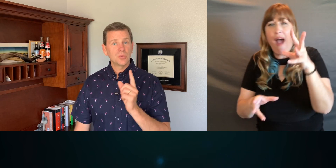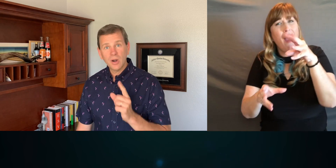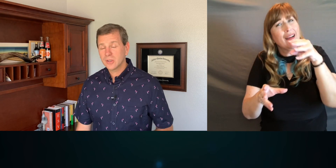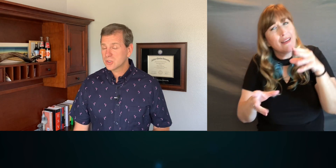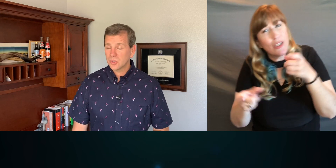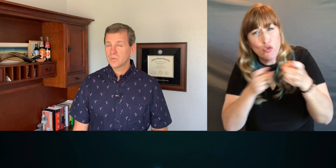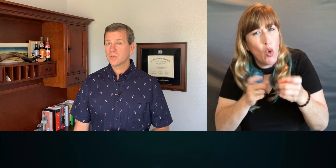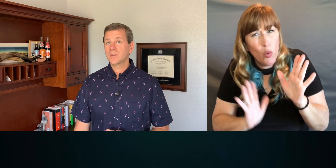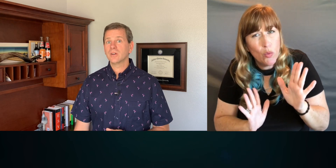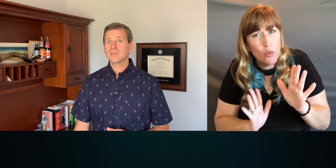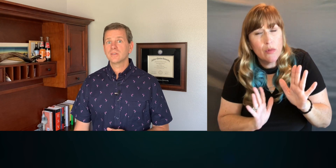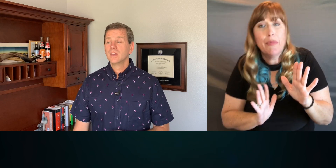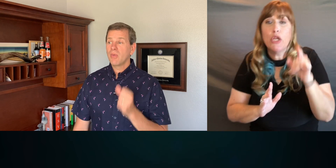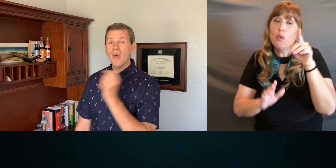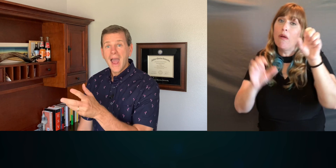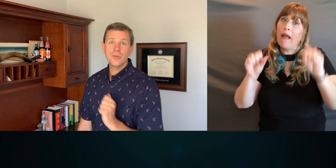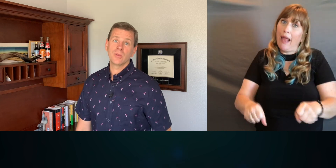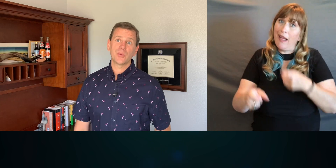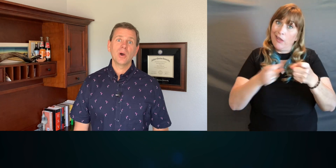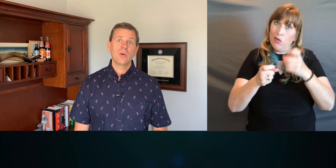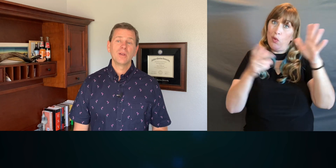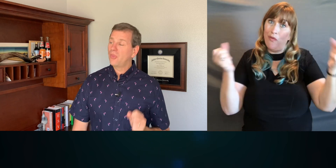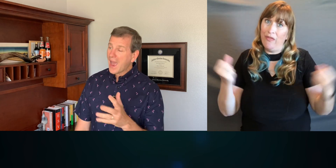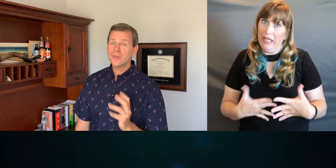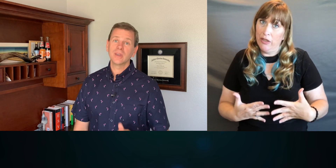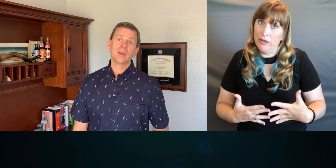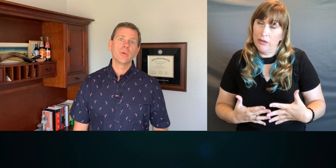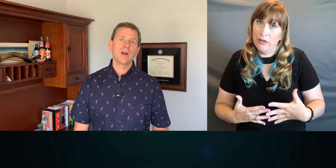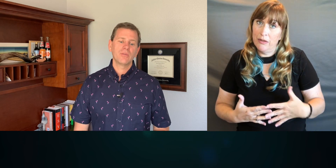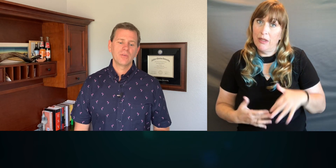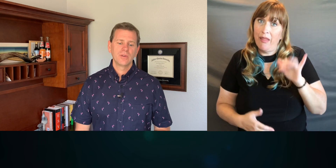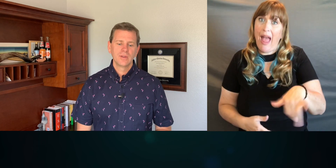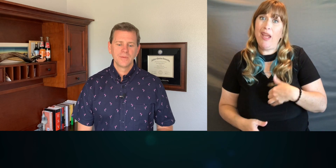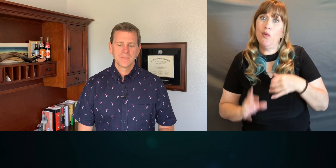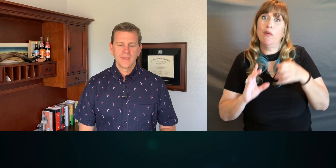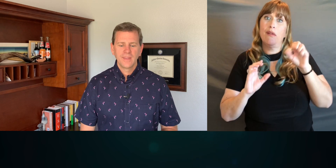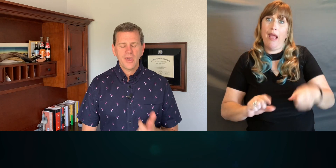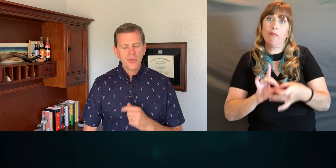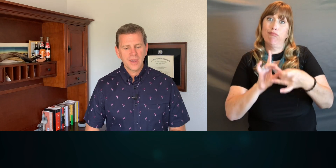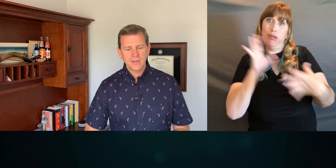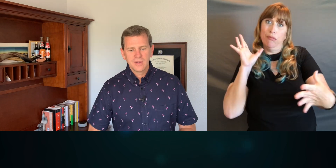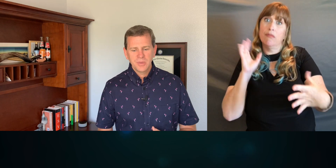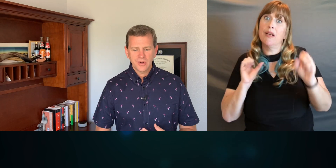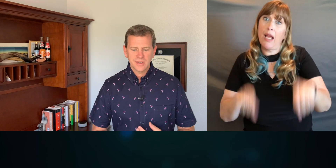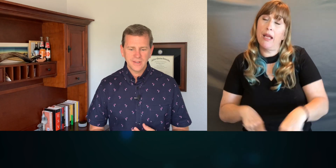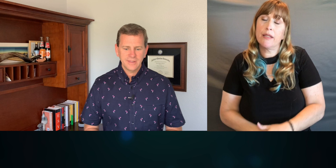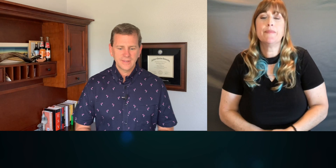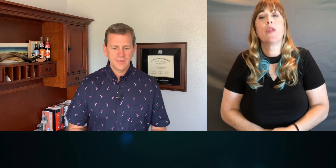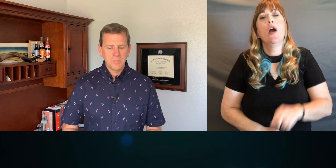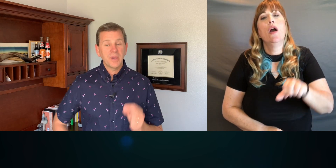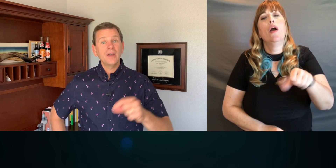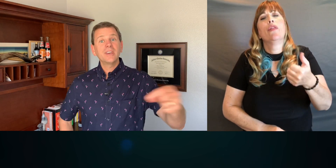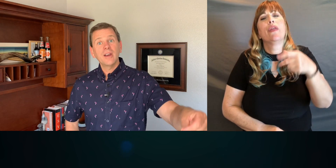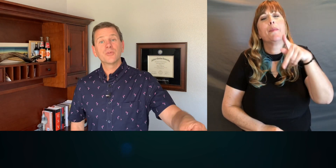but you are in control of your fears. And that you can throw. That you can get rid of. The other thing Peter says, he